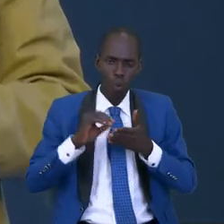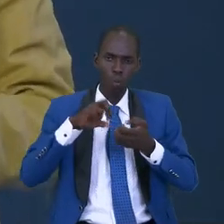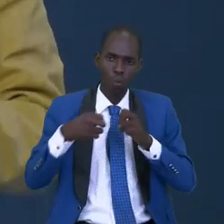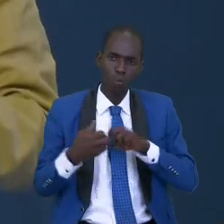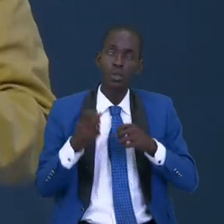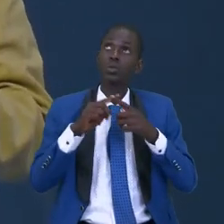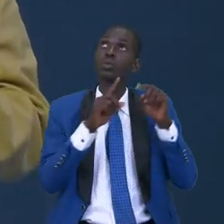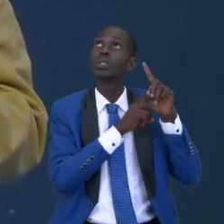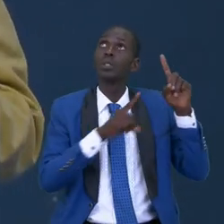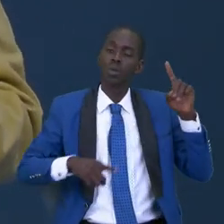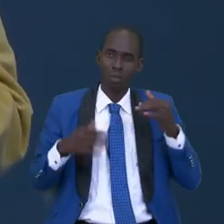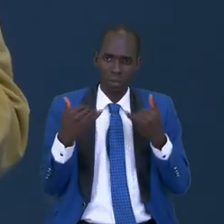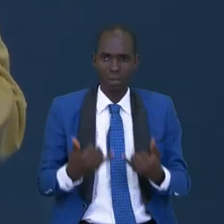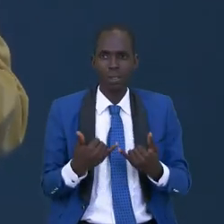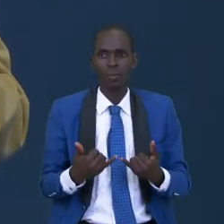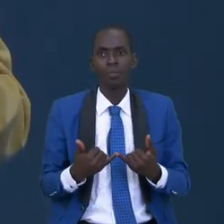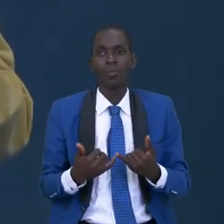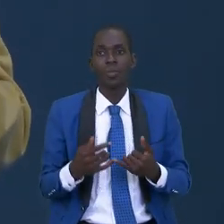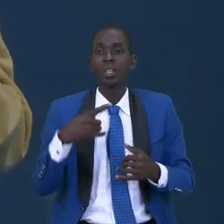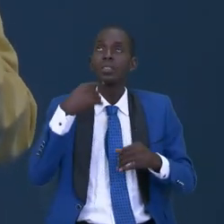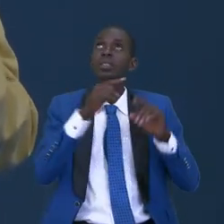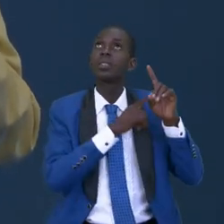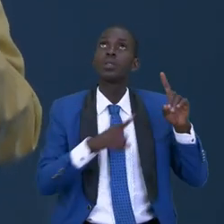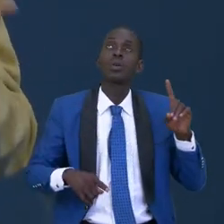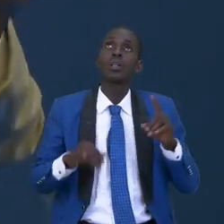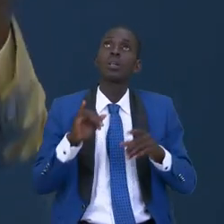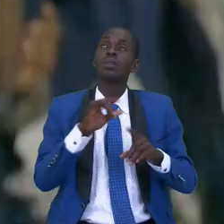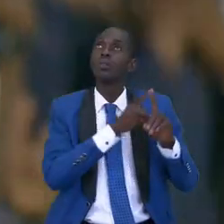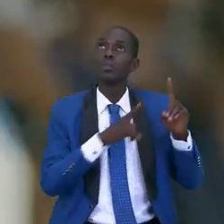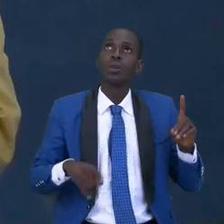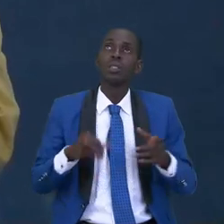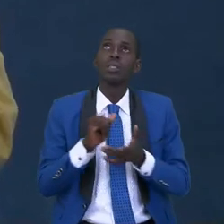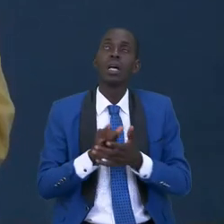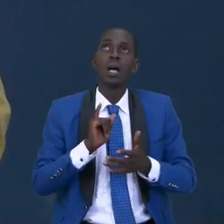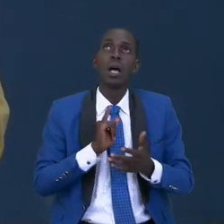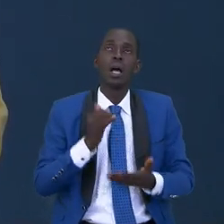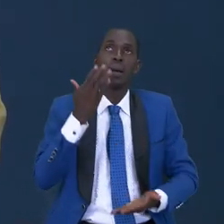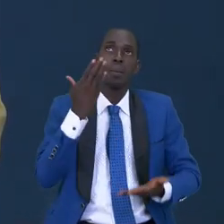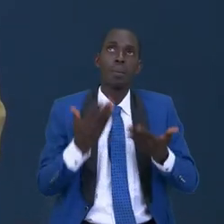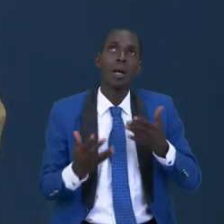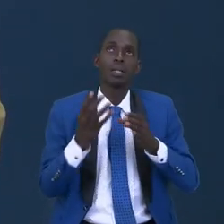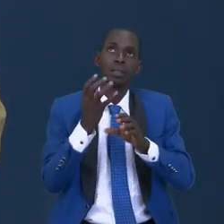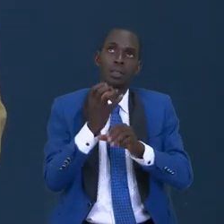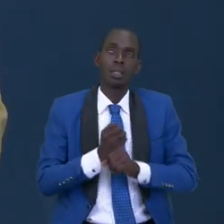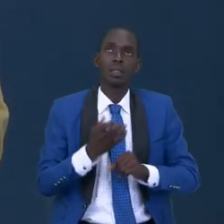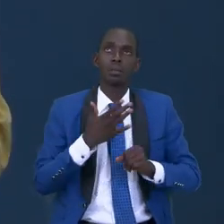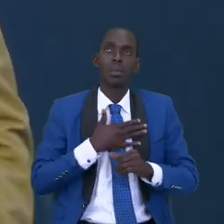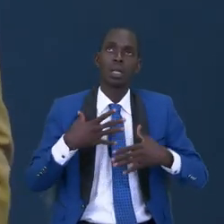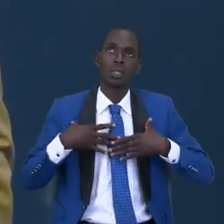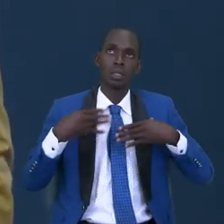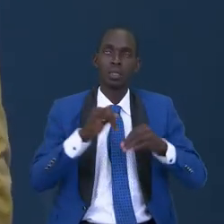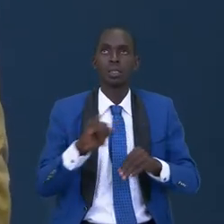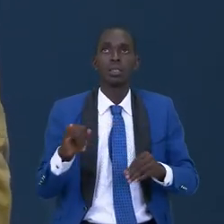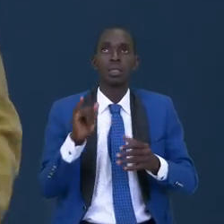you need, tell the Lord that I might receive my healing,